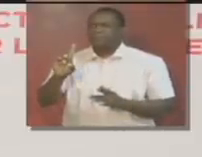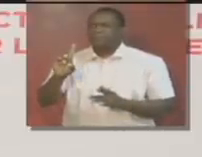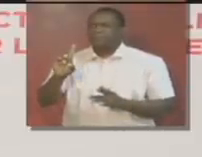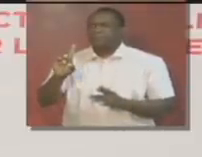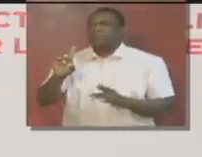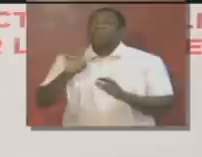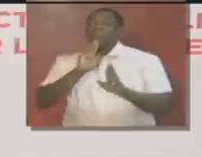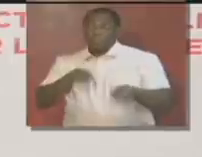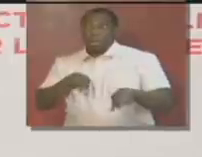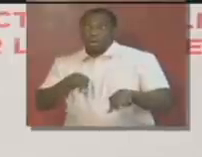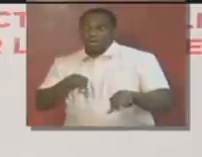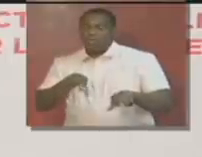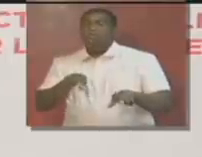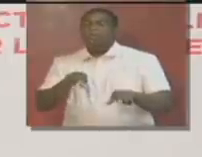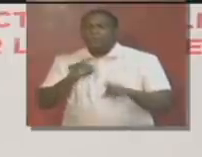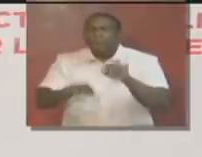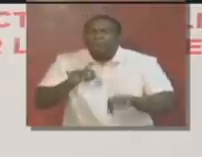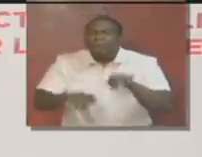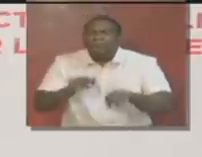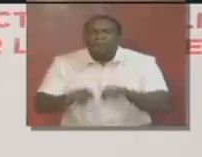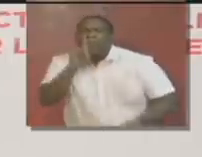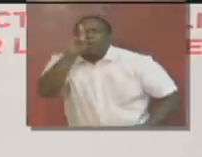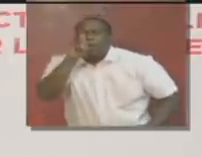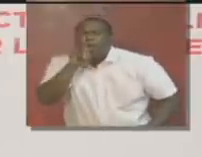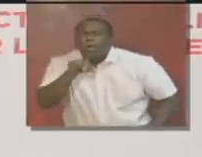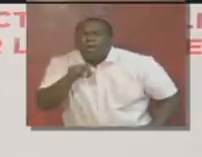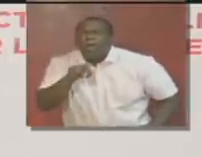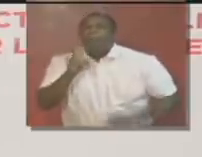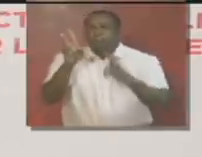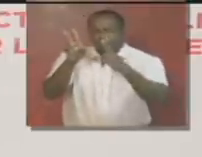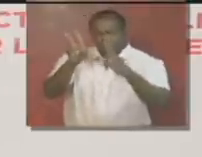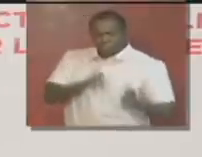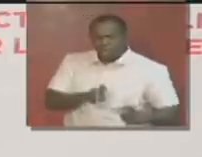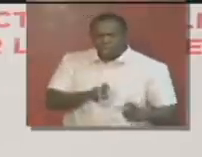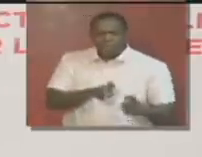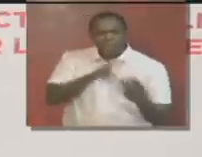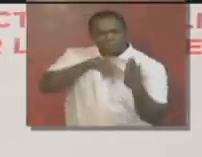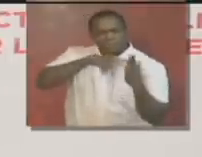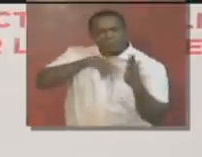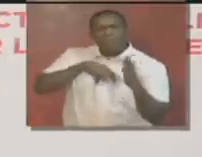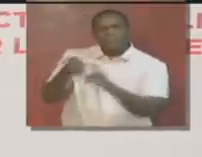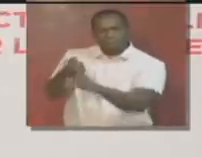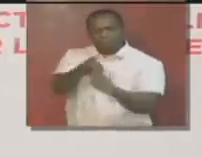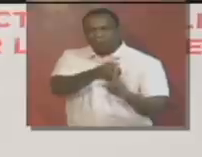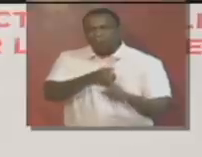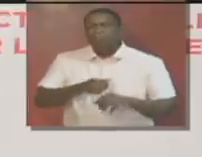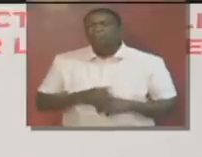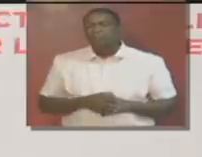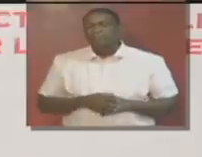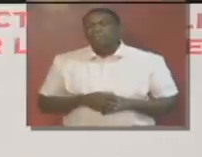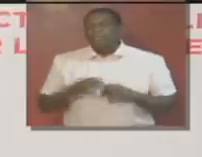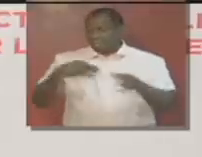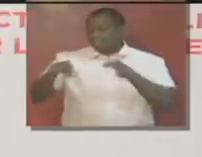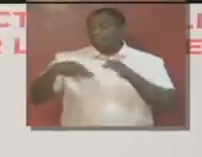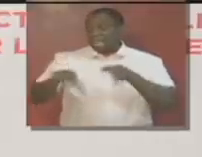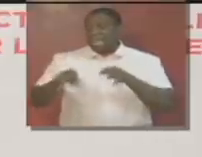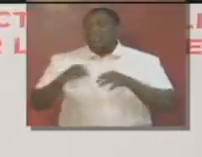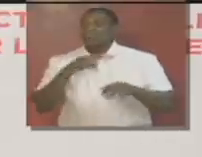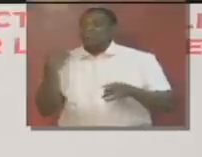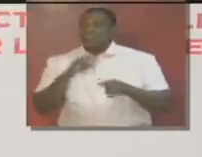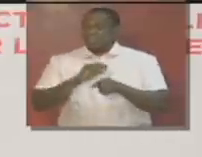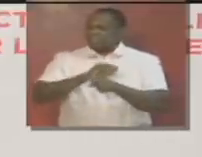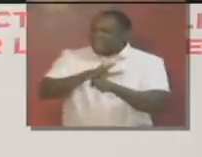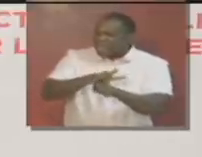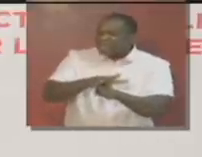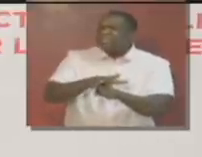That was a stepwise survey looking at the prevalence of risk factors for the chronic